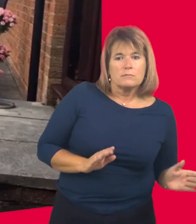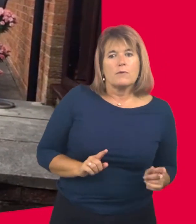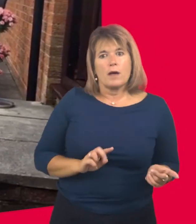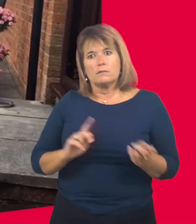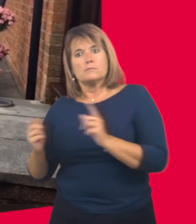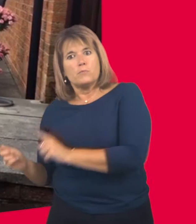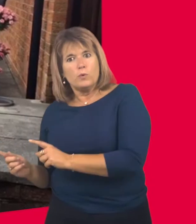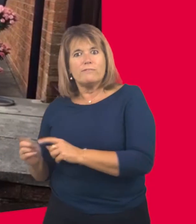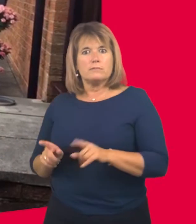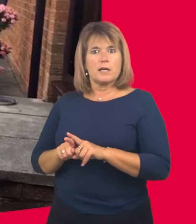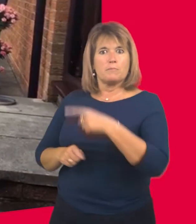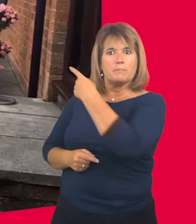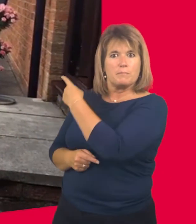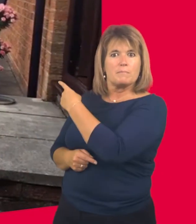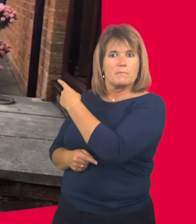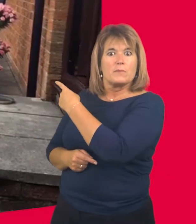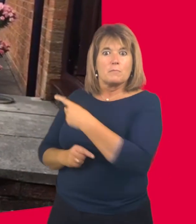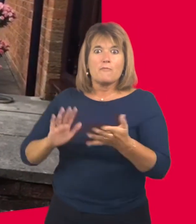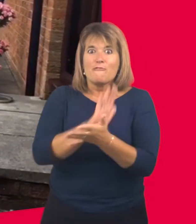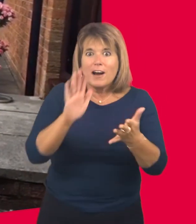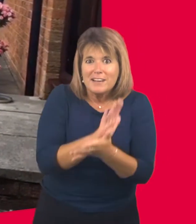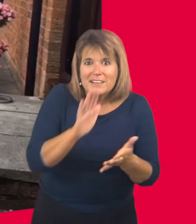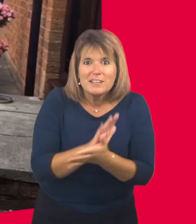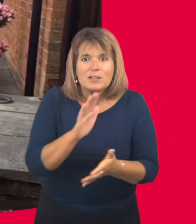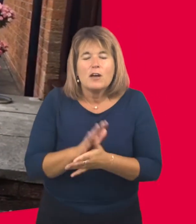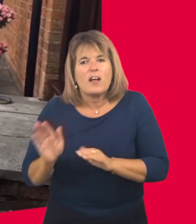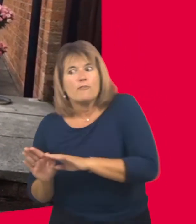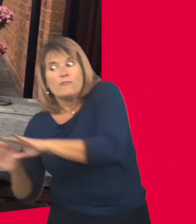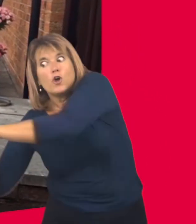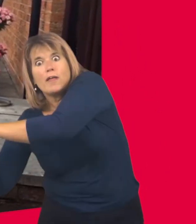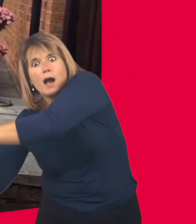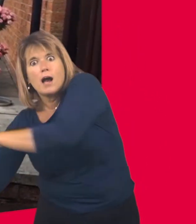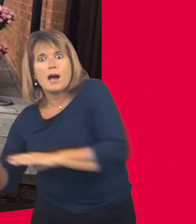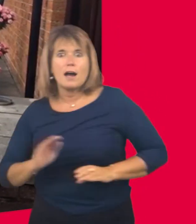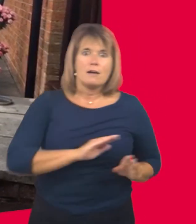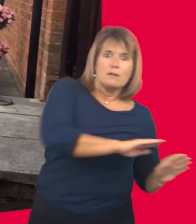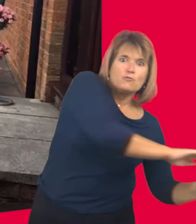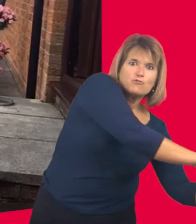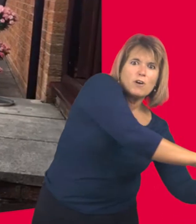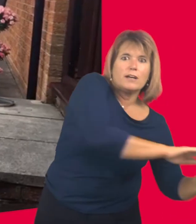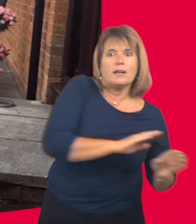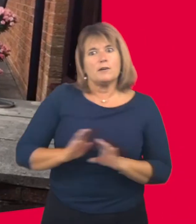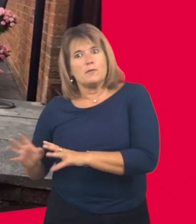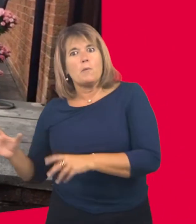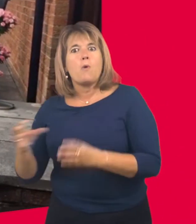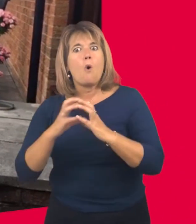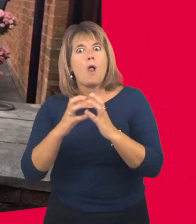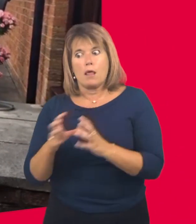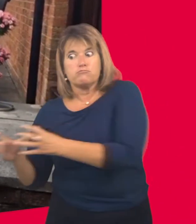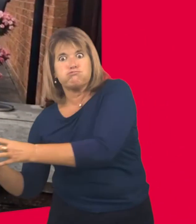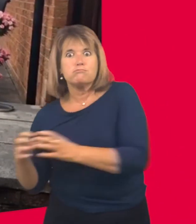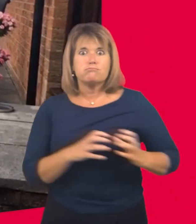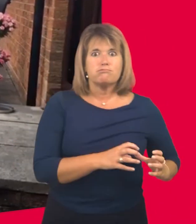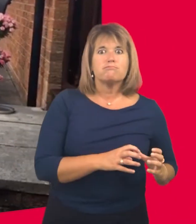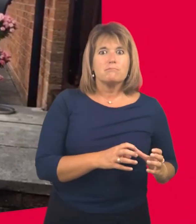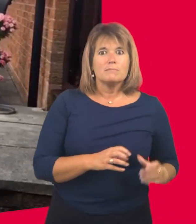side, and it becomes a bit more fun, and you can make them move a bit further, so I'm stretching out there to get the ball.